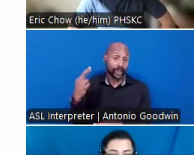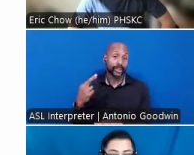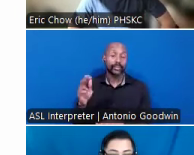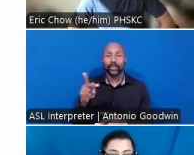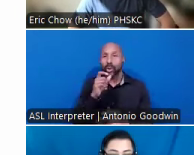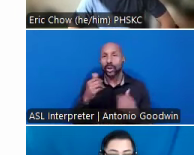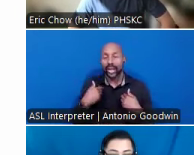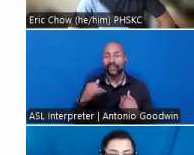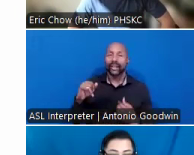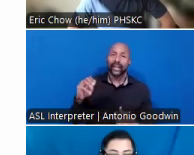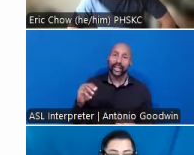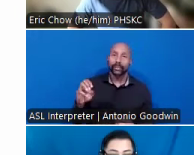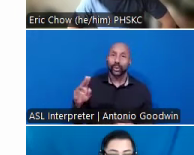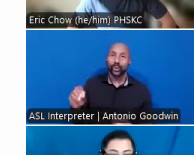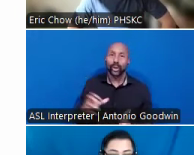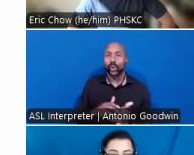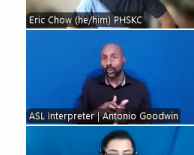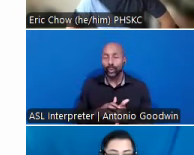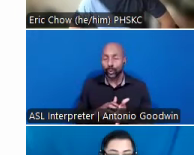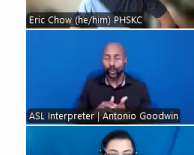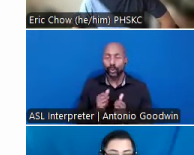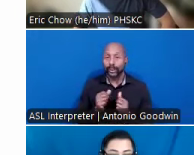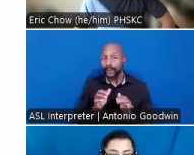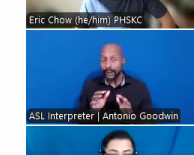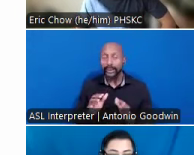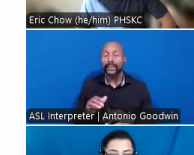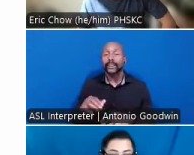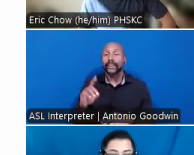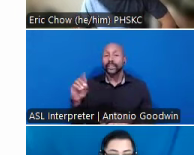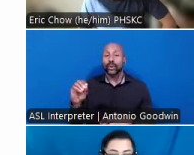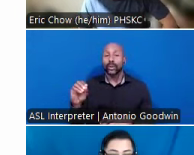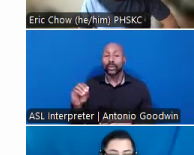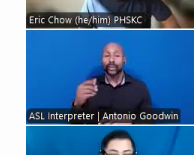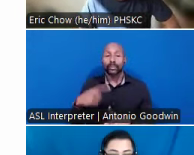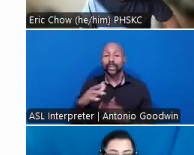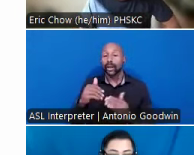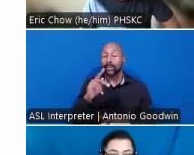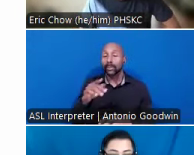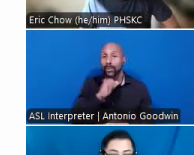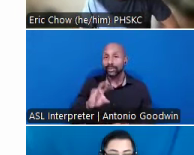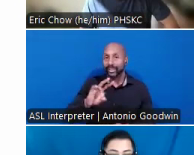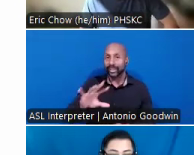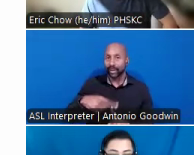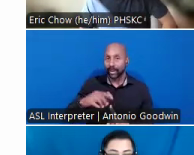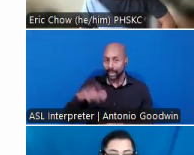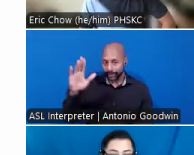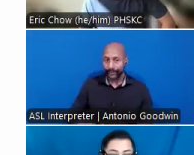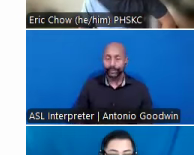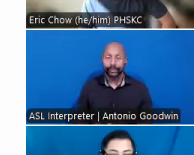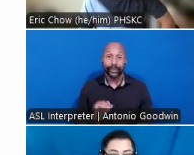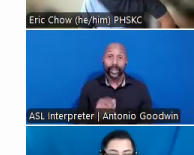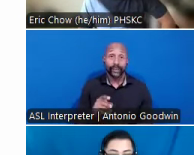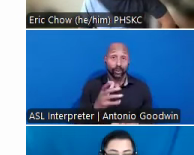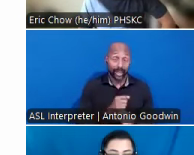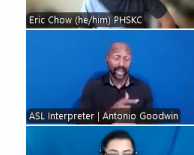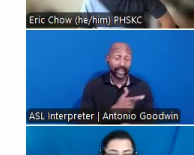disorders, and all people 75 years and older. If you received the RSV vaccine as a pregnant person or